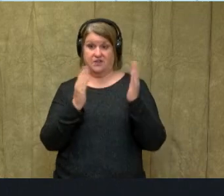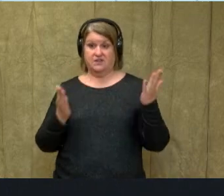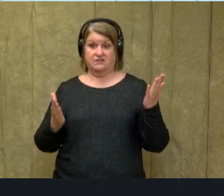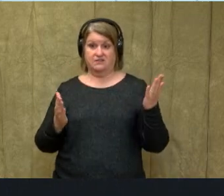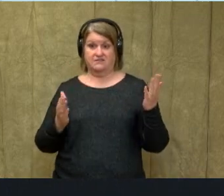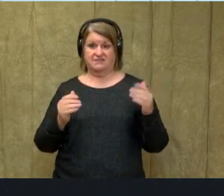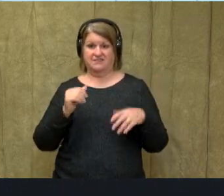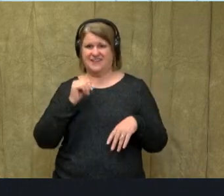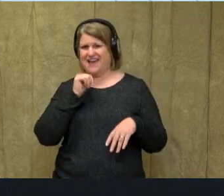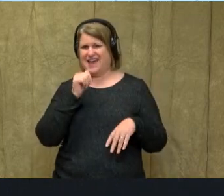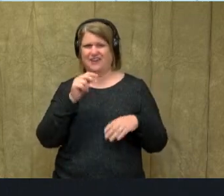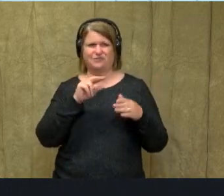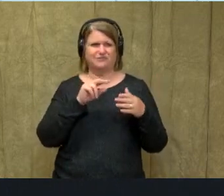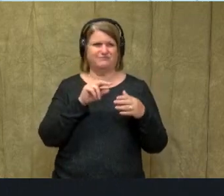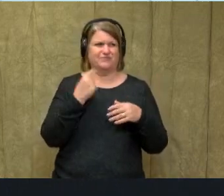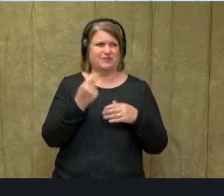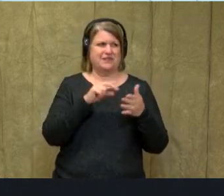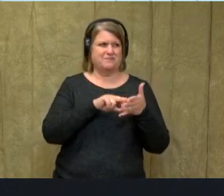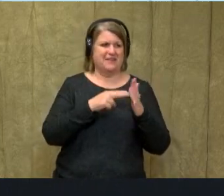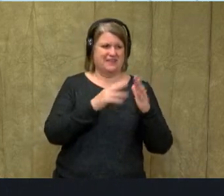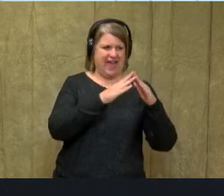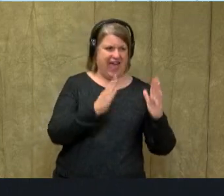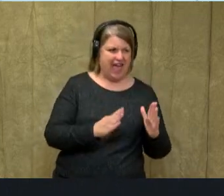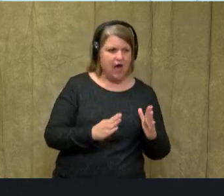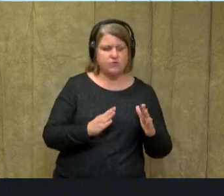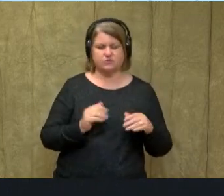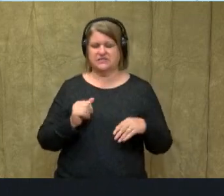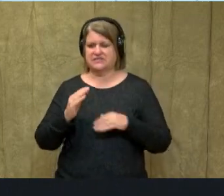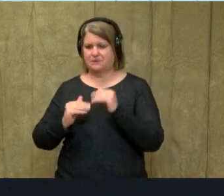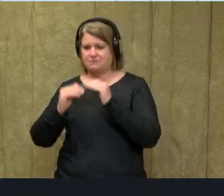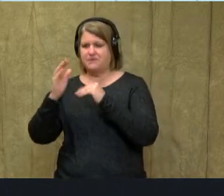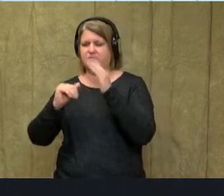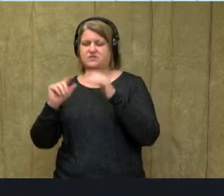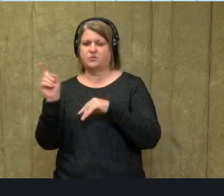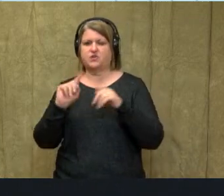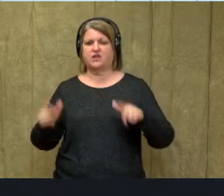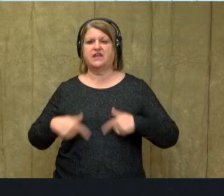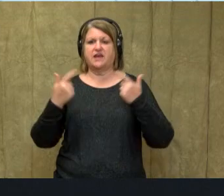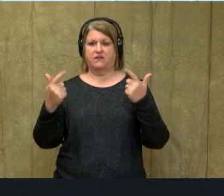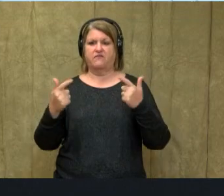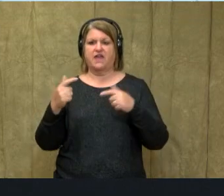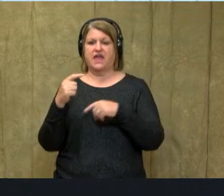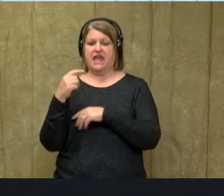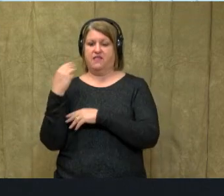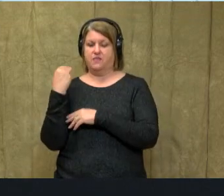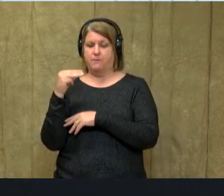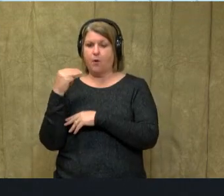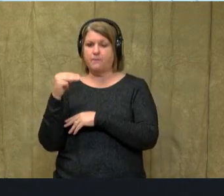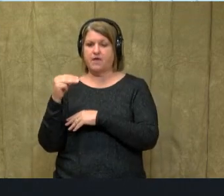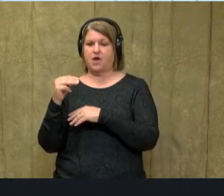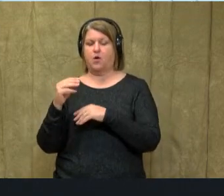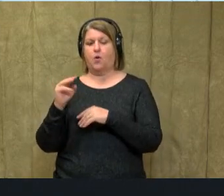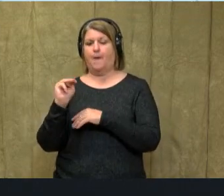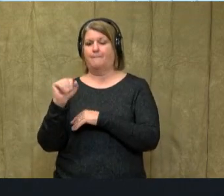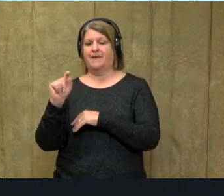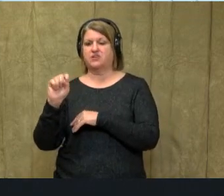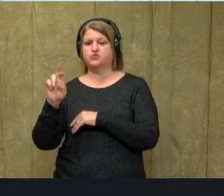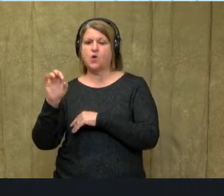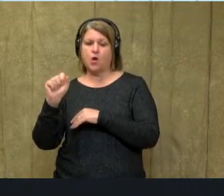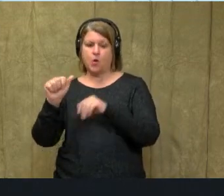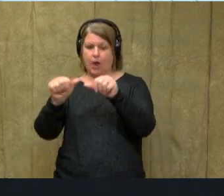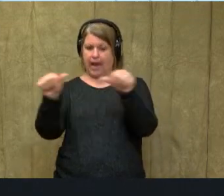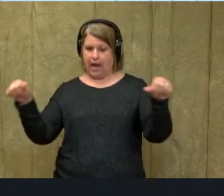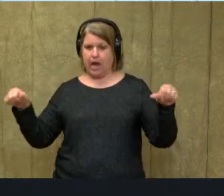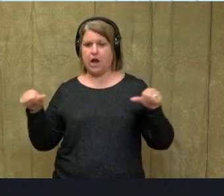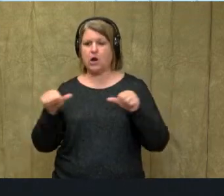those houses and buildings around where you live, but the community at large within the Mobile metro area. Have you contributed to